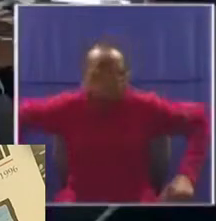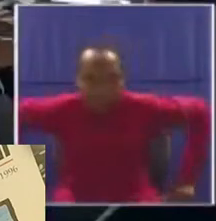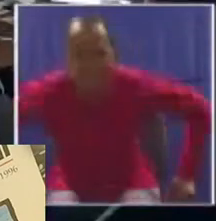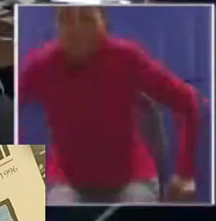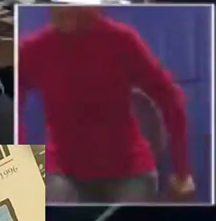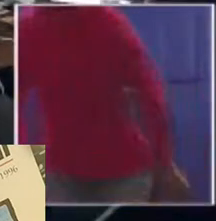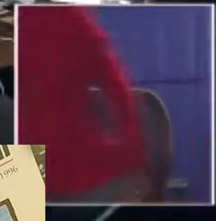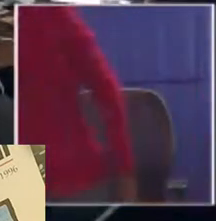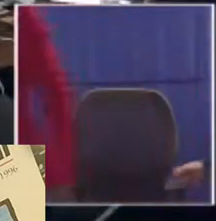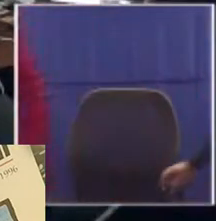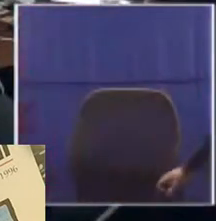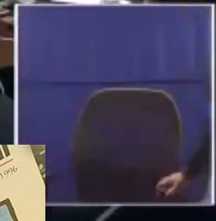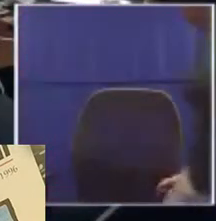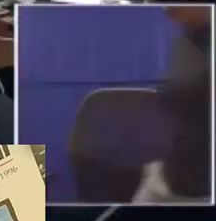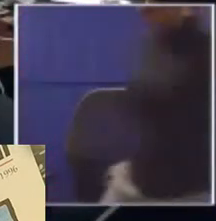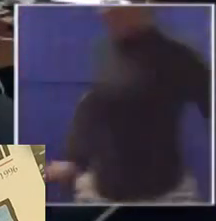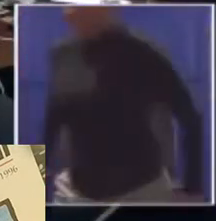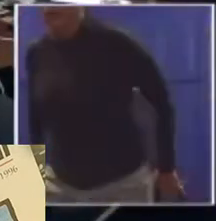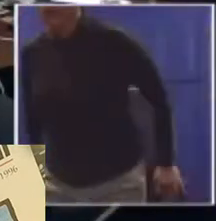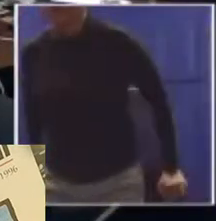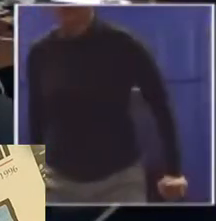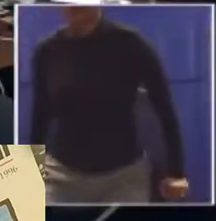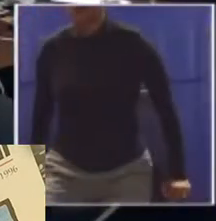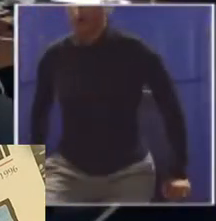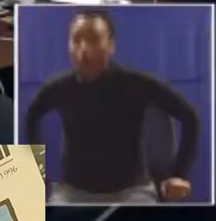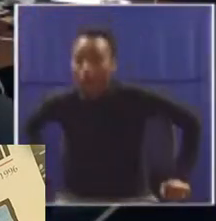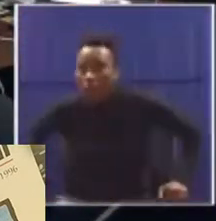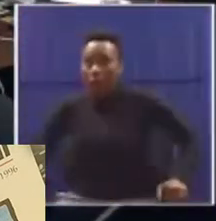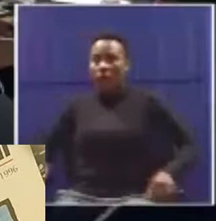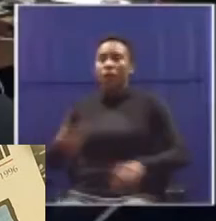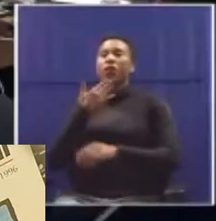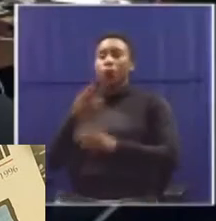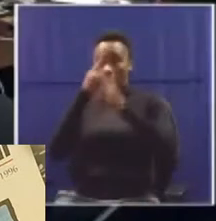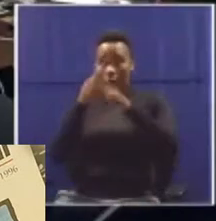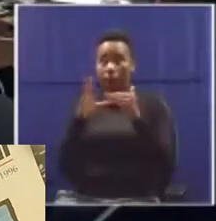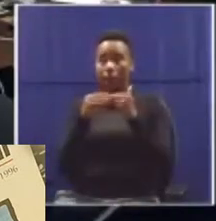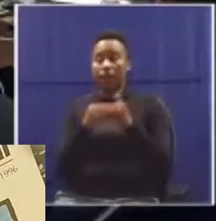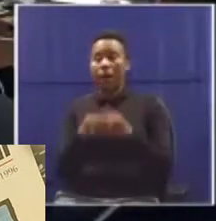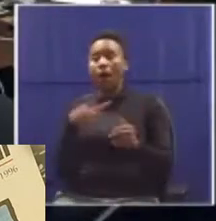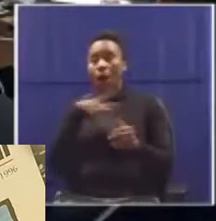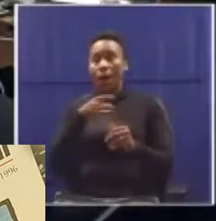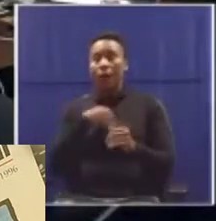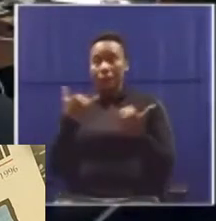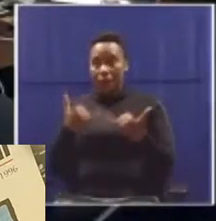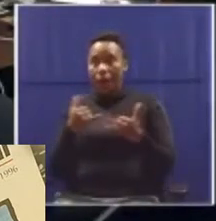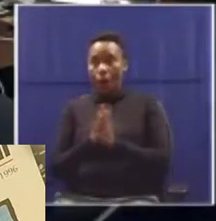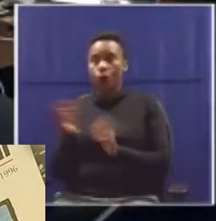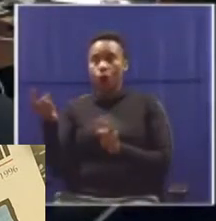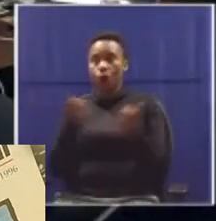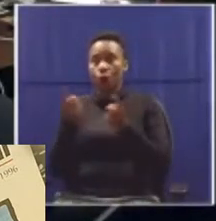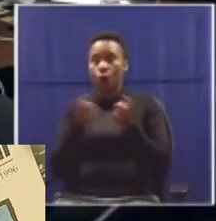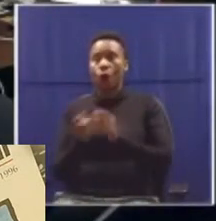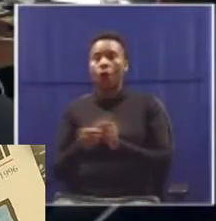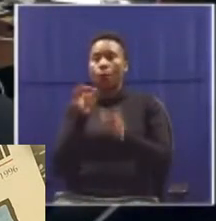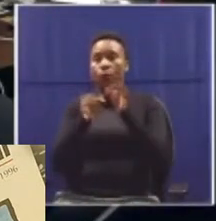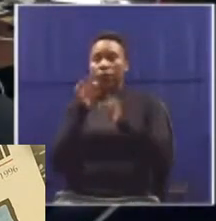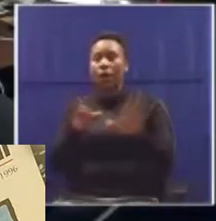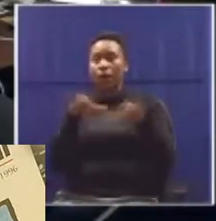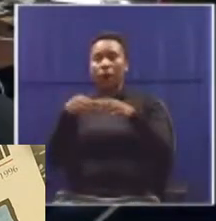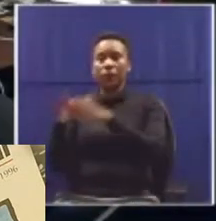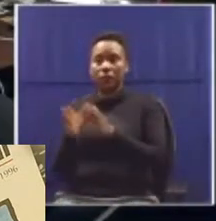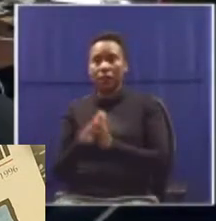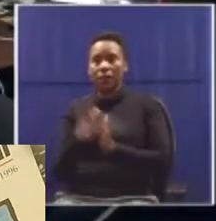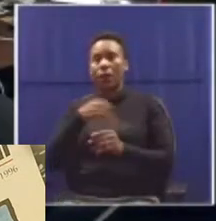thank you and remember I will now recognize political parties wishing to make a declaration the opportunity to do so